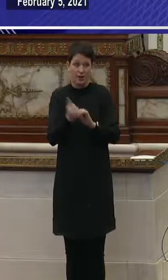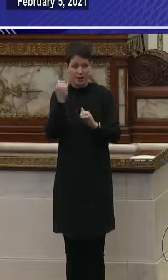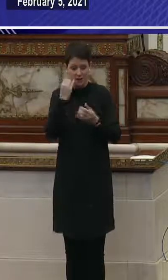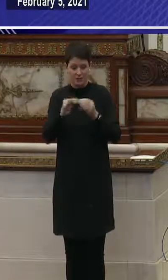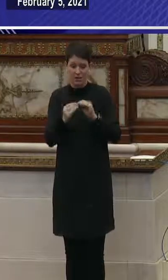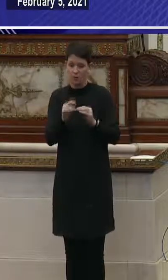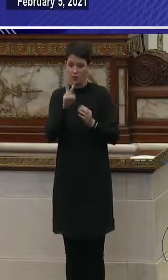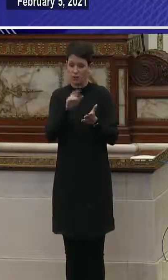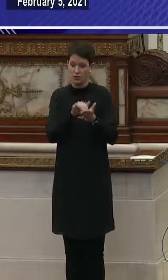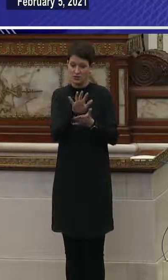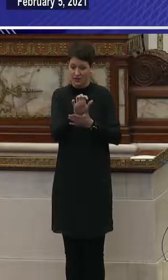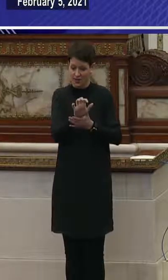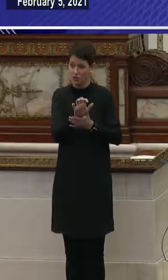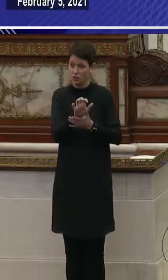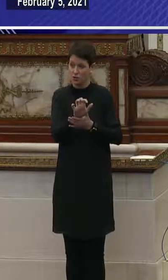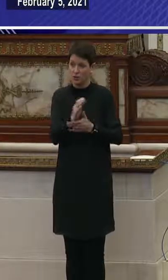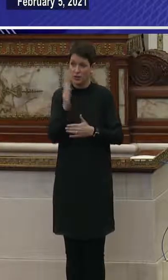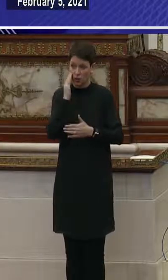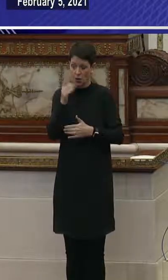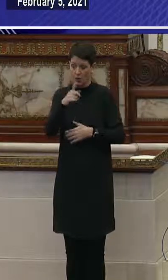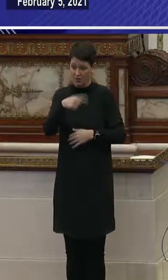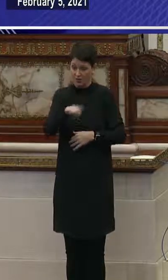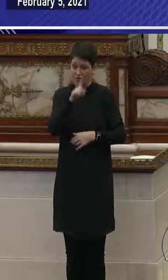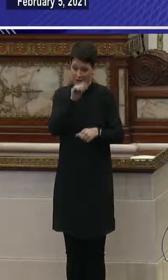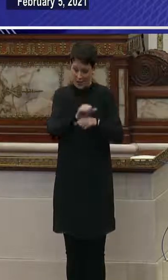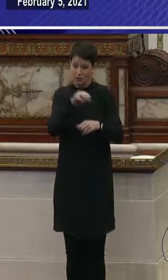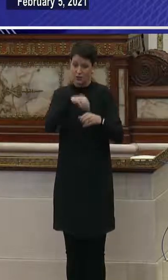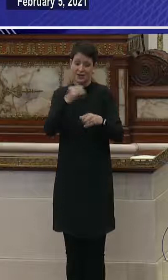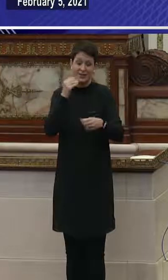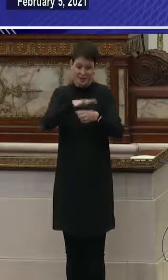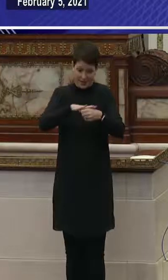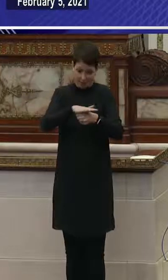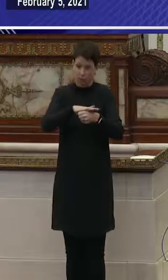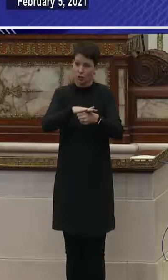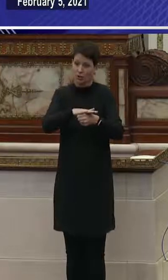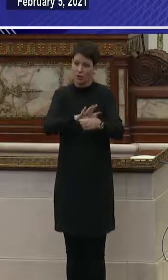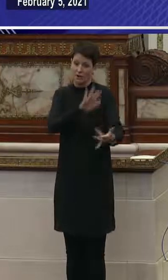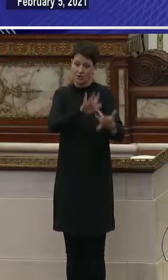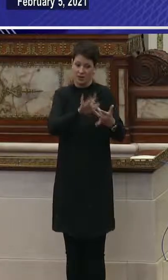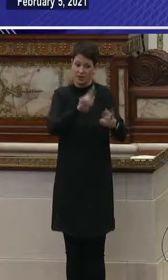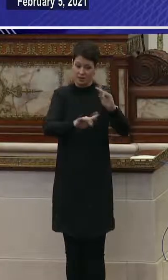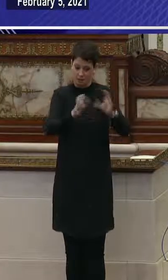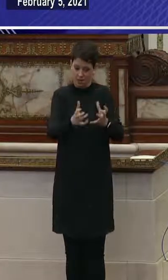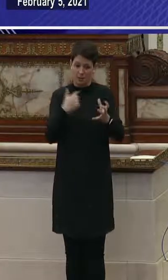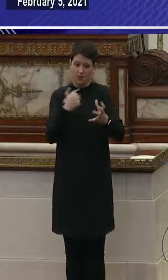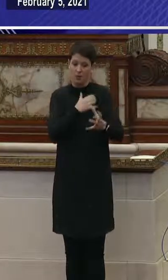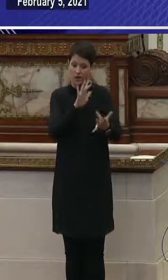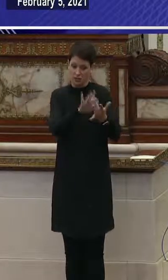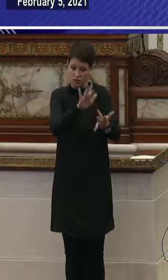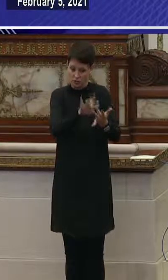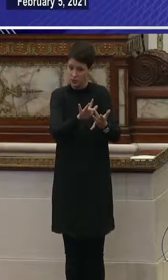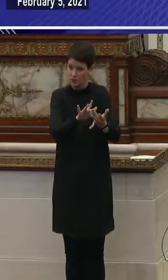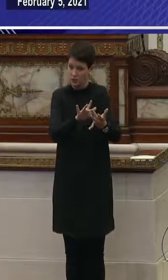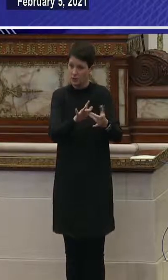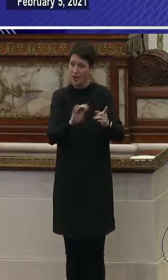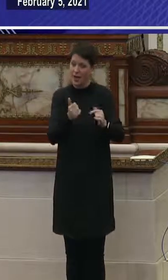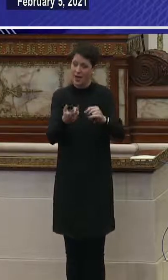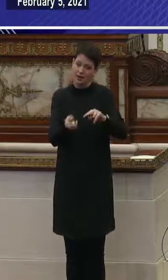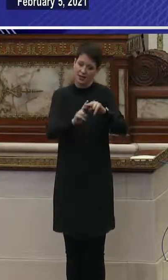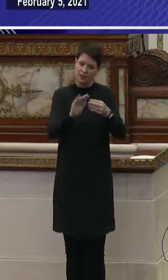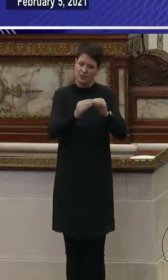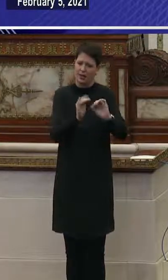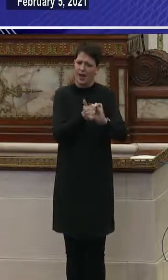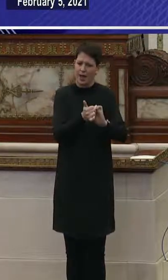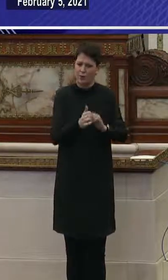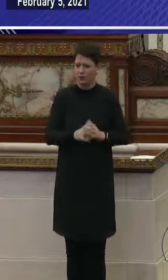is 2,500 and we know that they're actually in the neighborhood and reaching the populations that we want to reach, how do we increase that number,